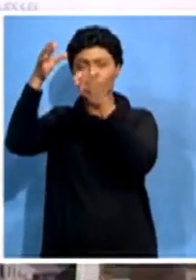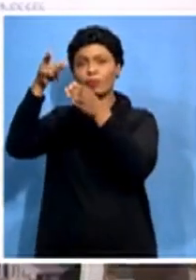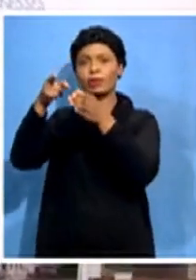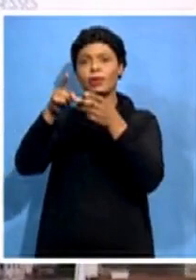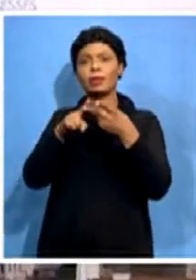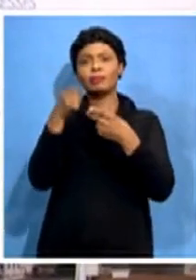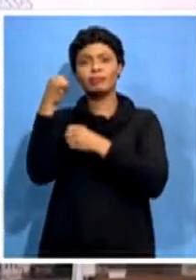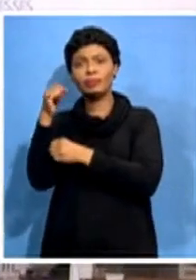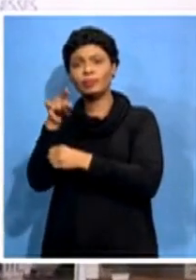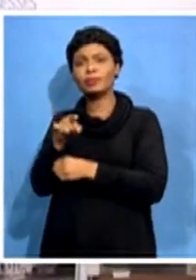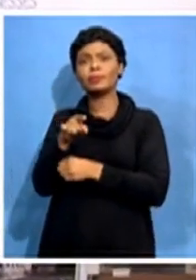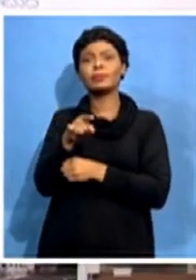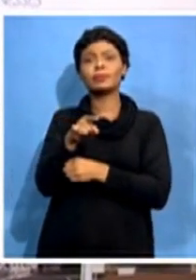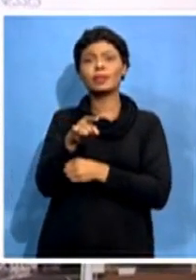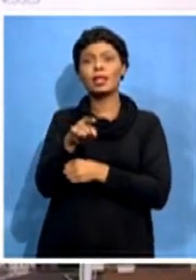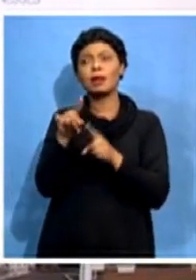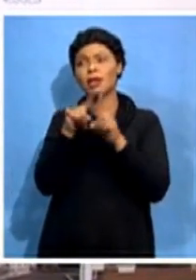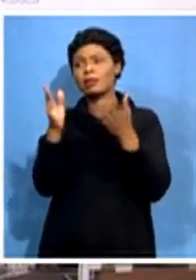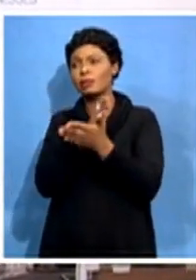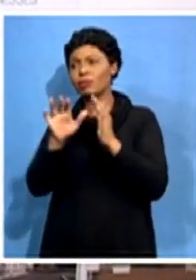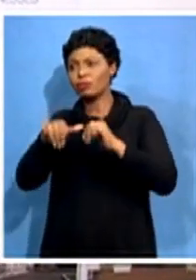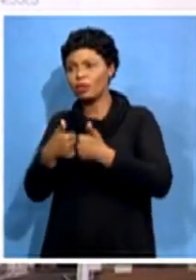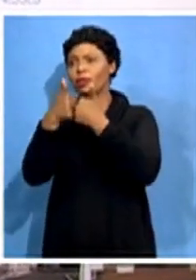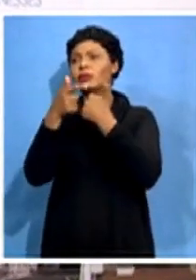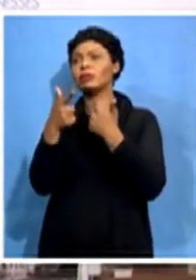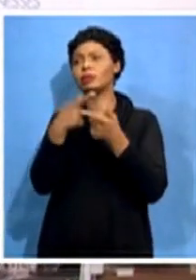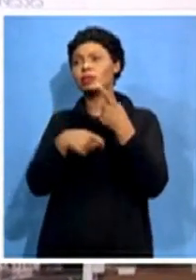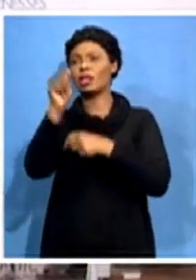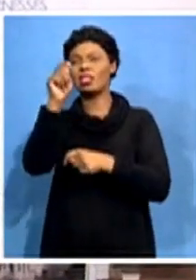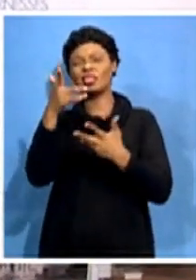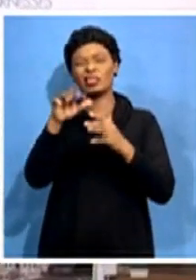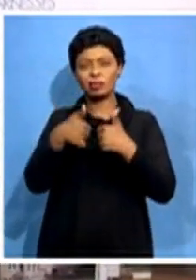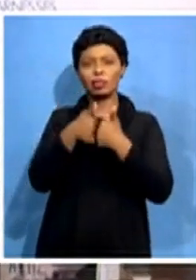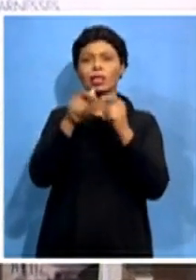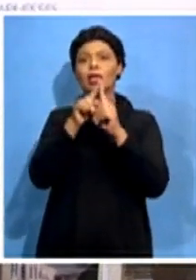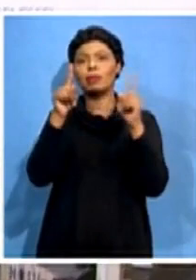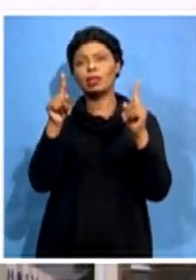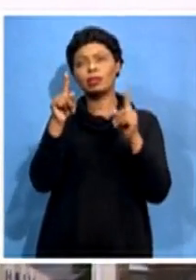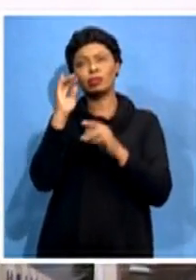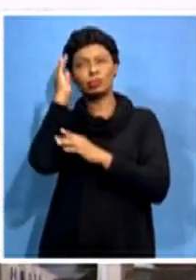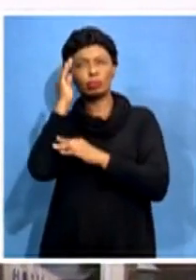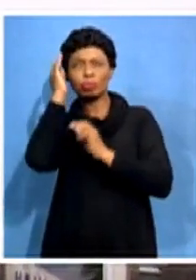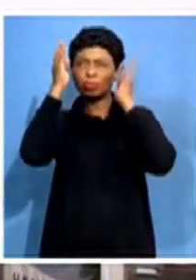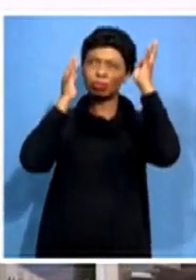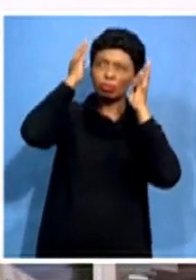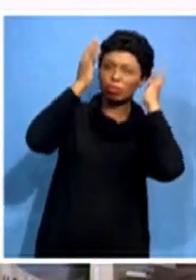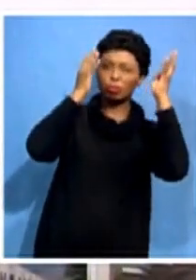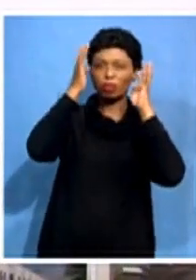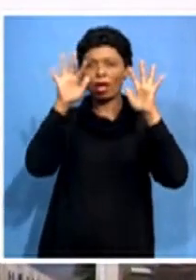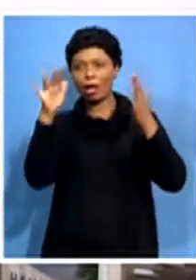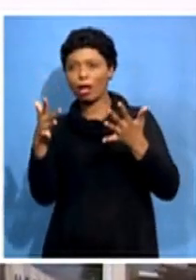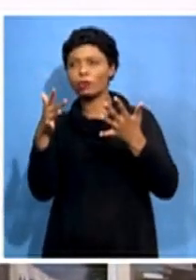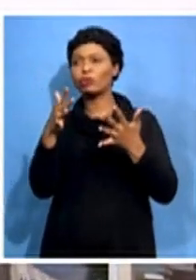have not been good. We've had to come up with geotech solutions for them, and we've been able to overcome that